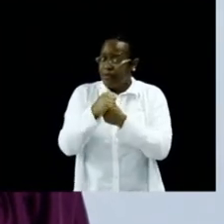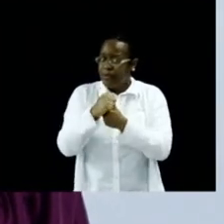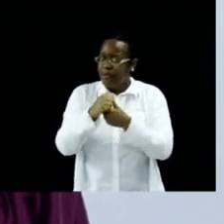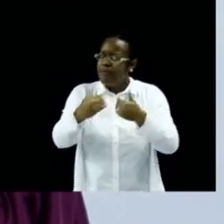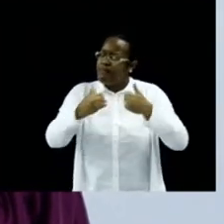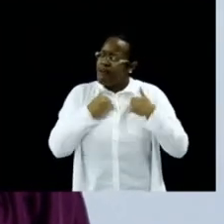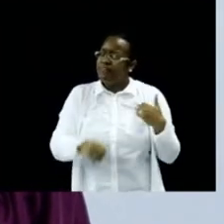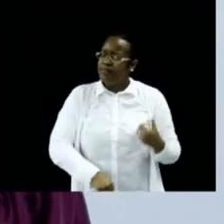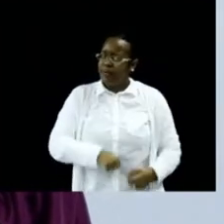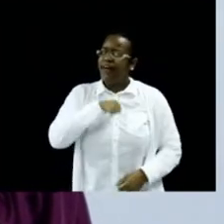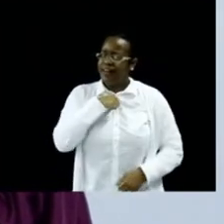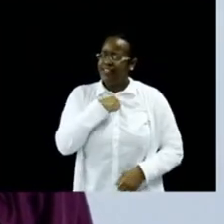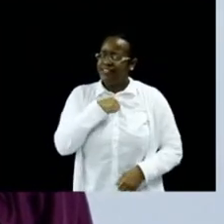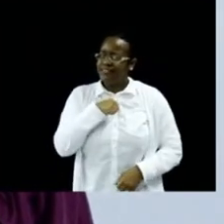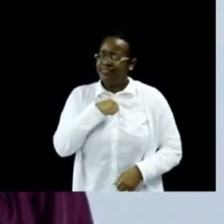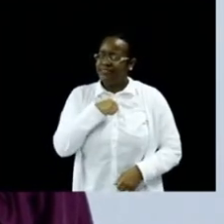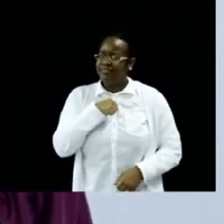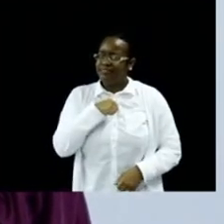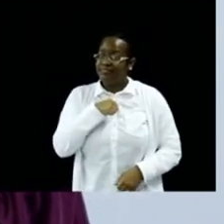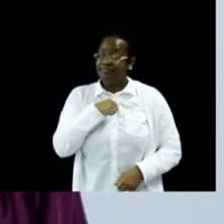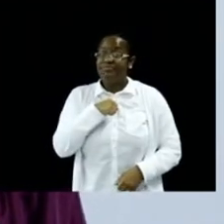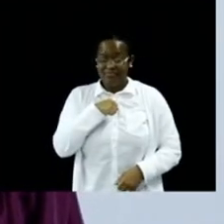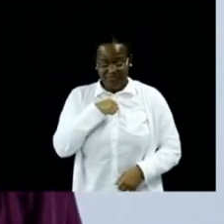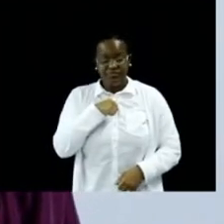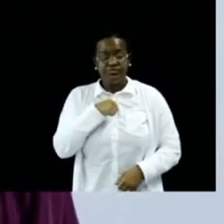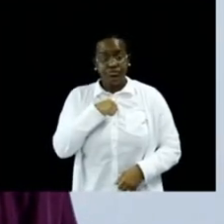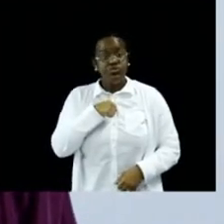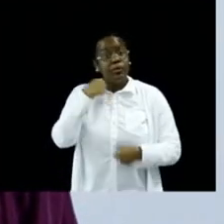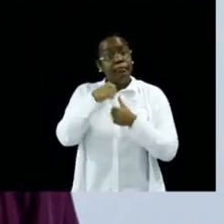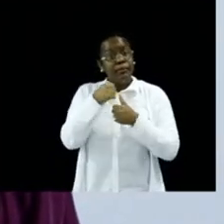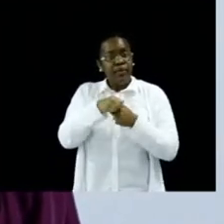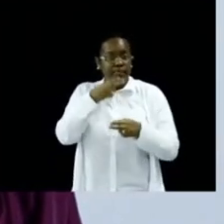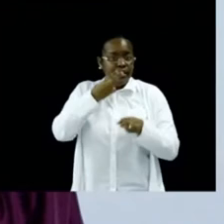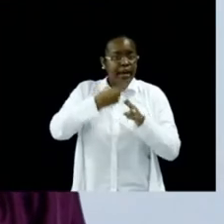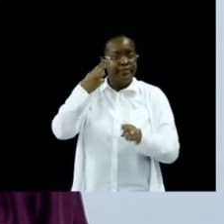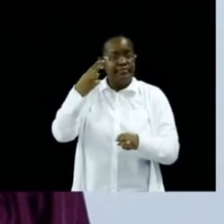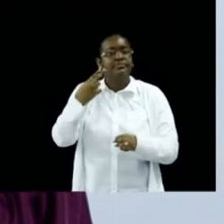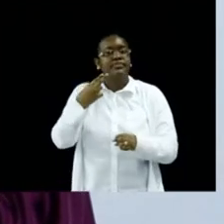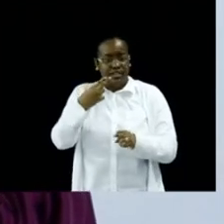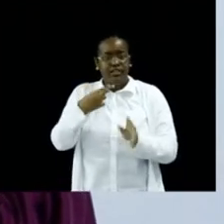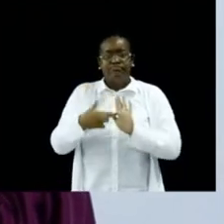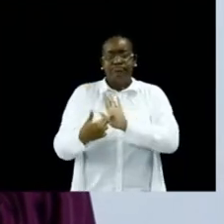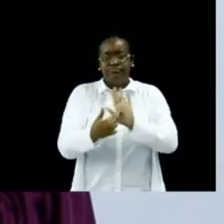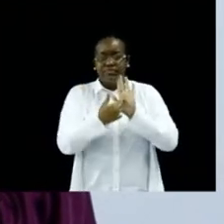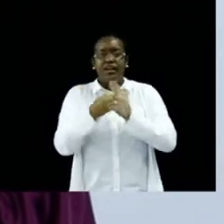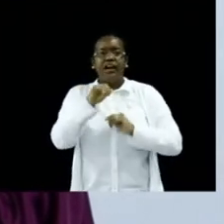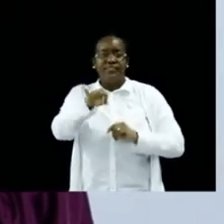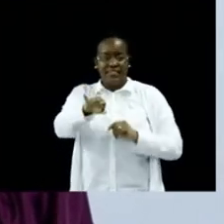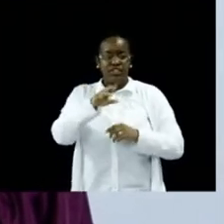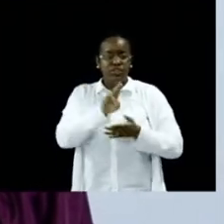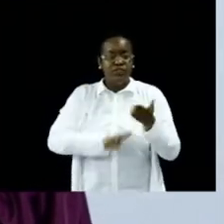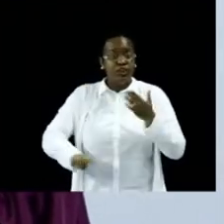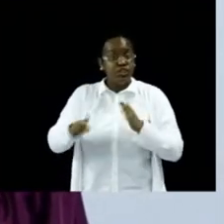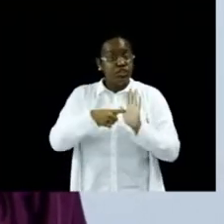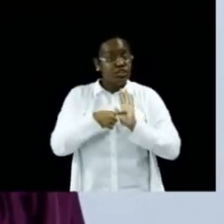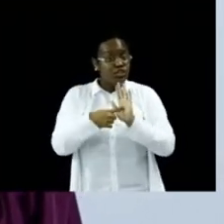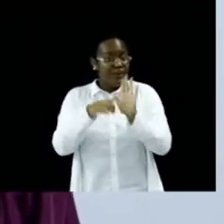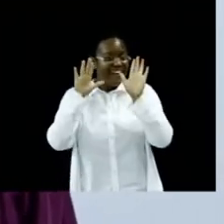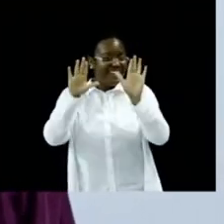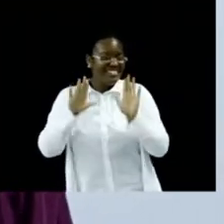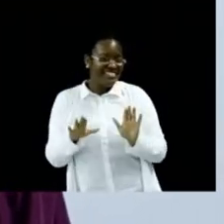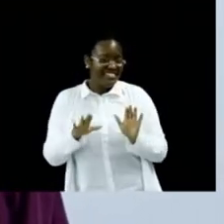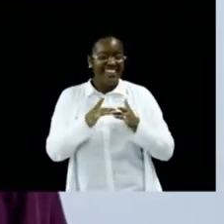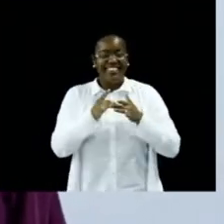pride. Enhance the brand and reputation of the university by demonstrating excellence and leading by